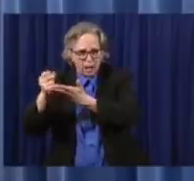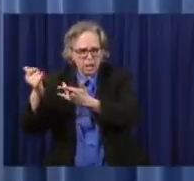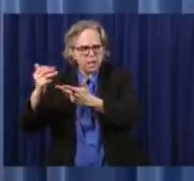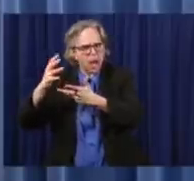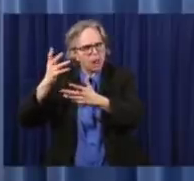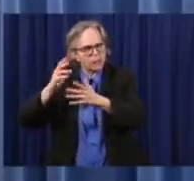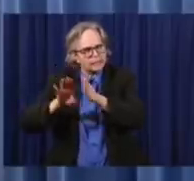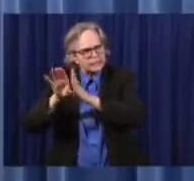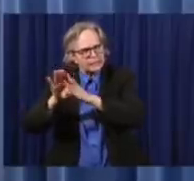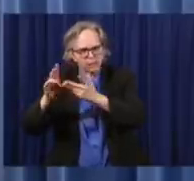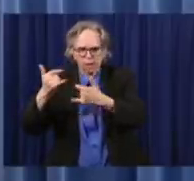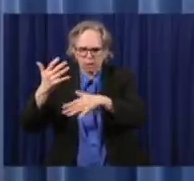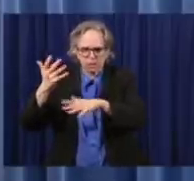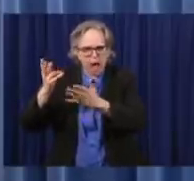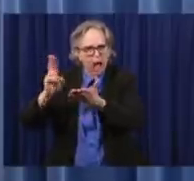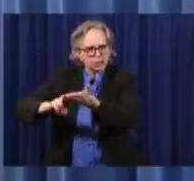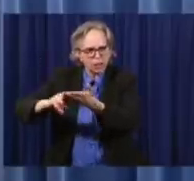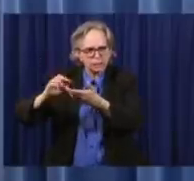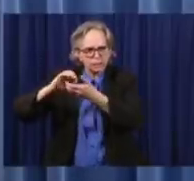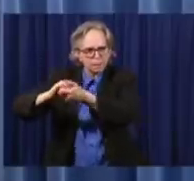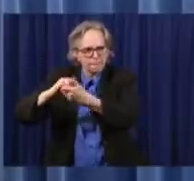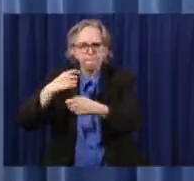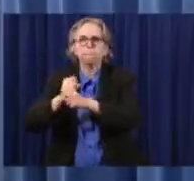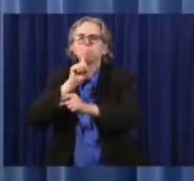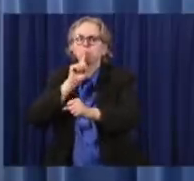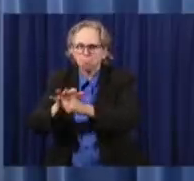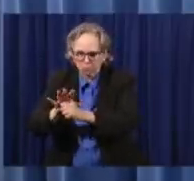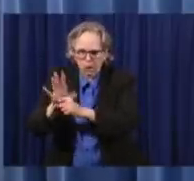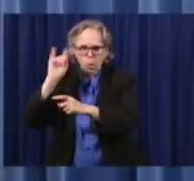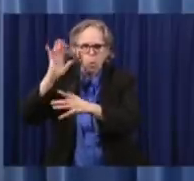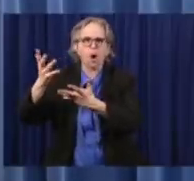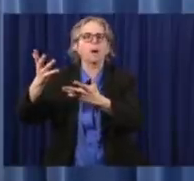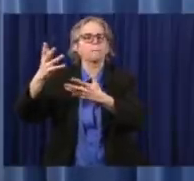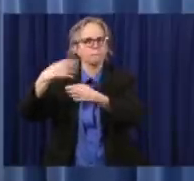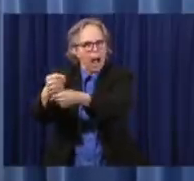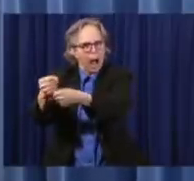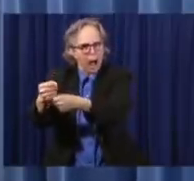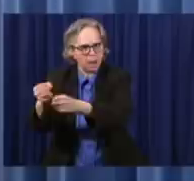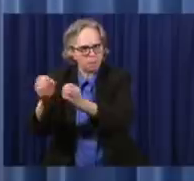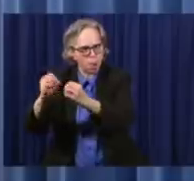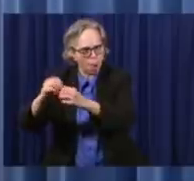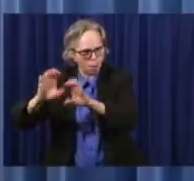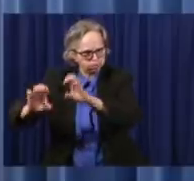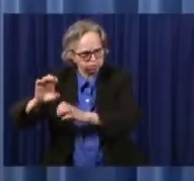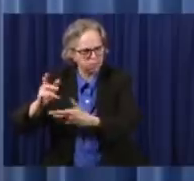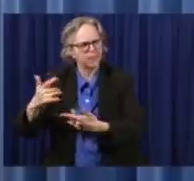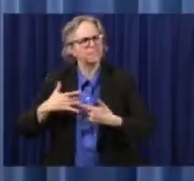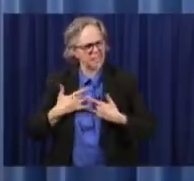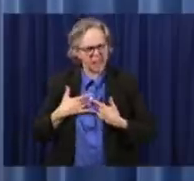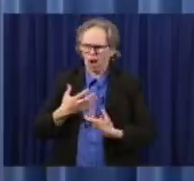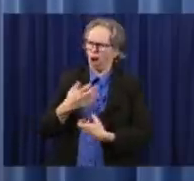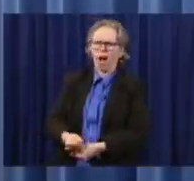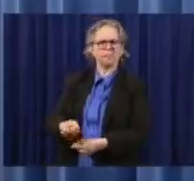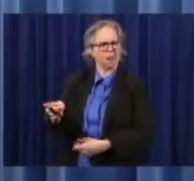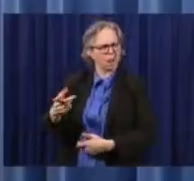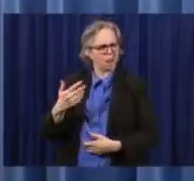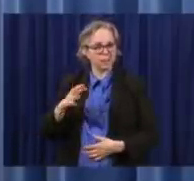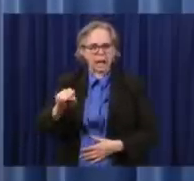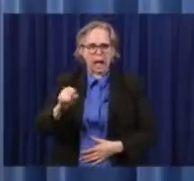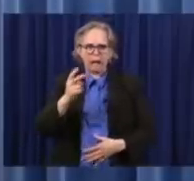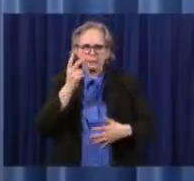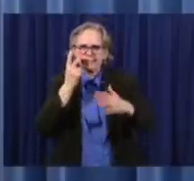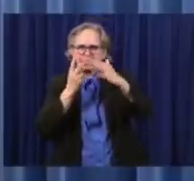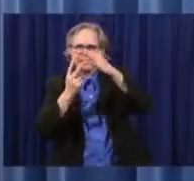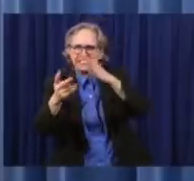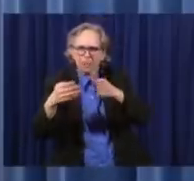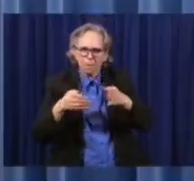of the future. So that's really why, as governor, I feel good about it. I feel I can see the pathway where we're